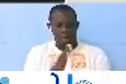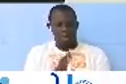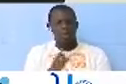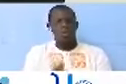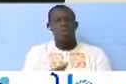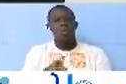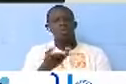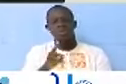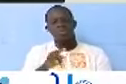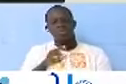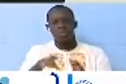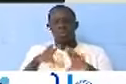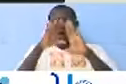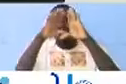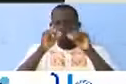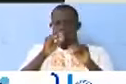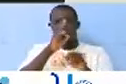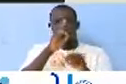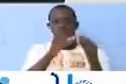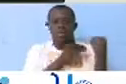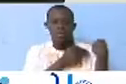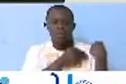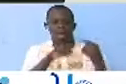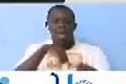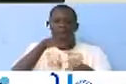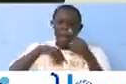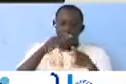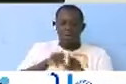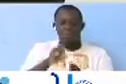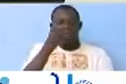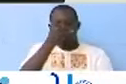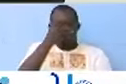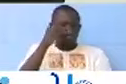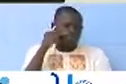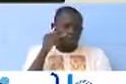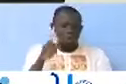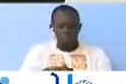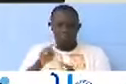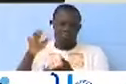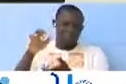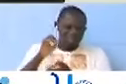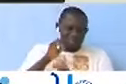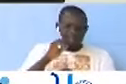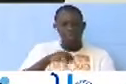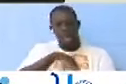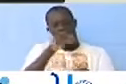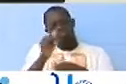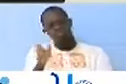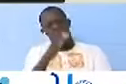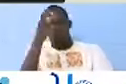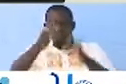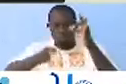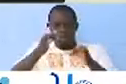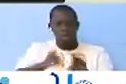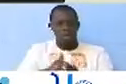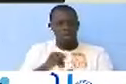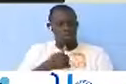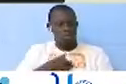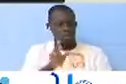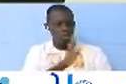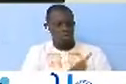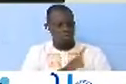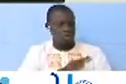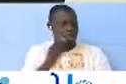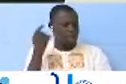issue of drugs, investigation of drugs, seizure as well as prosecutions, we have also heard that the NIA was also intruding in that